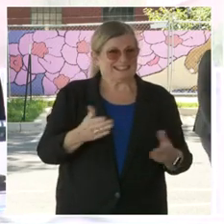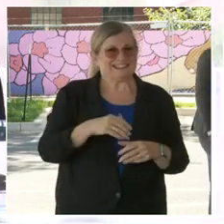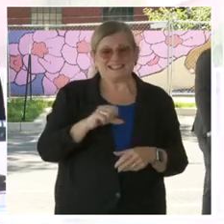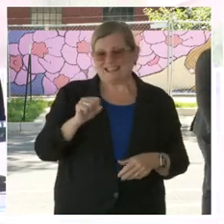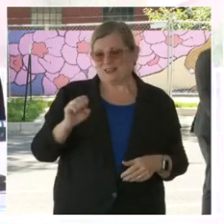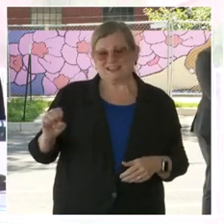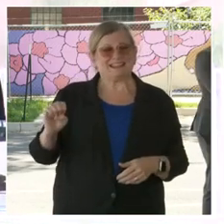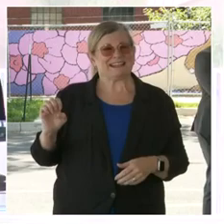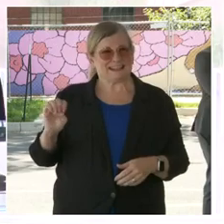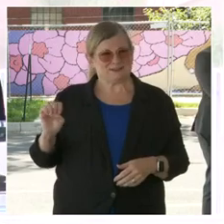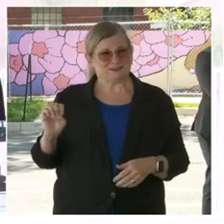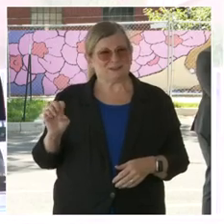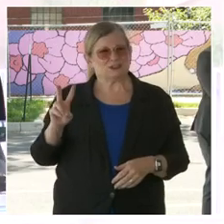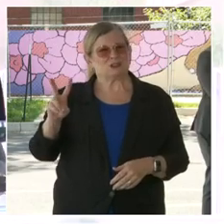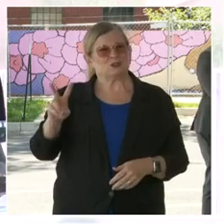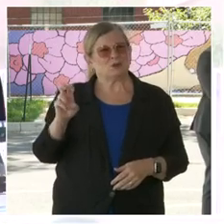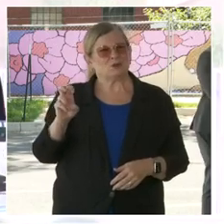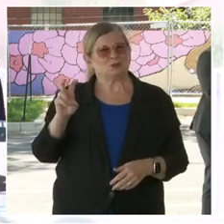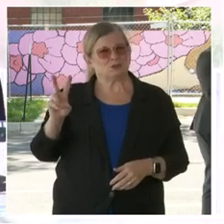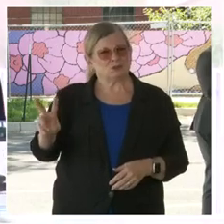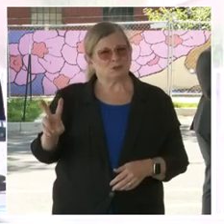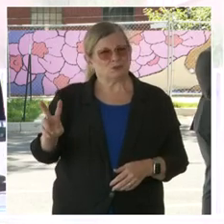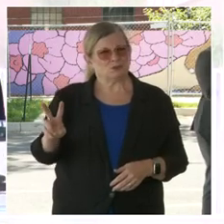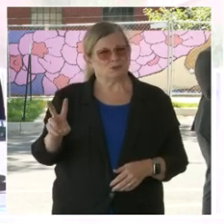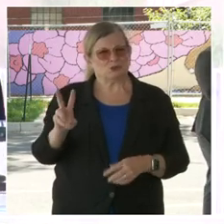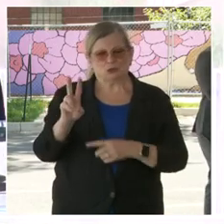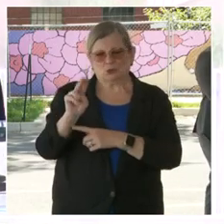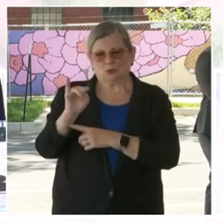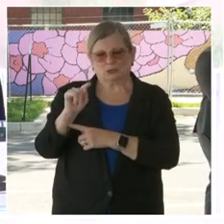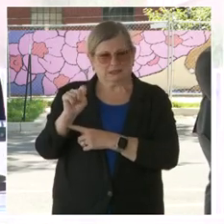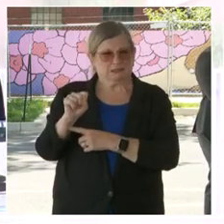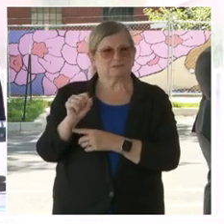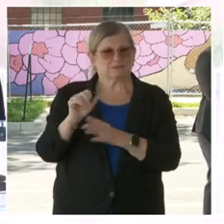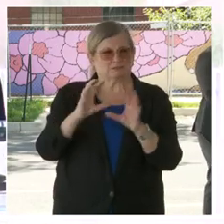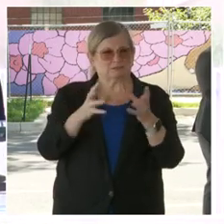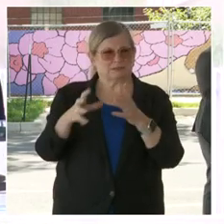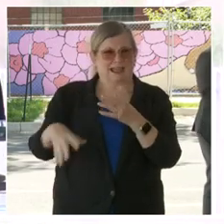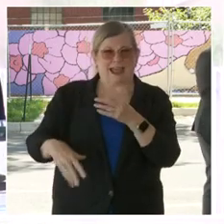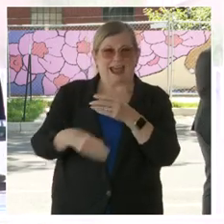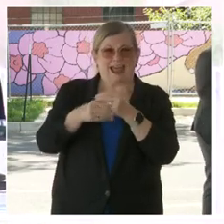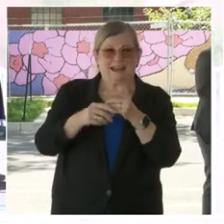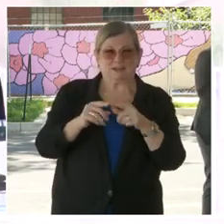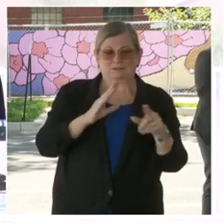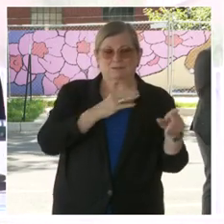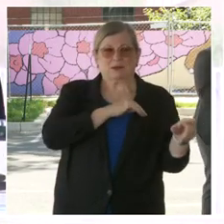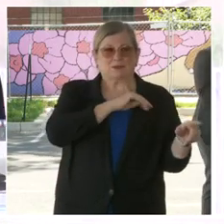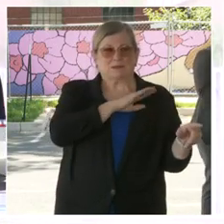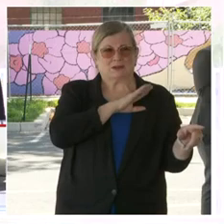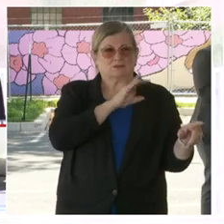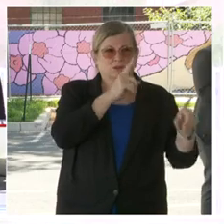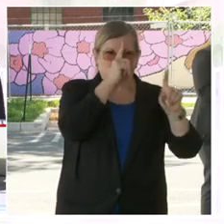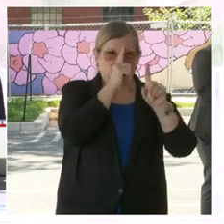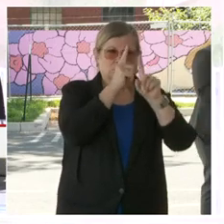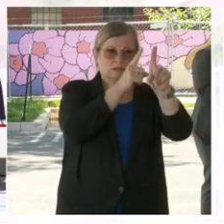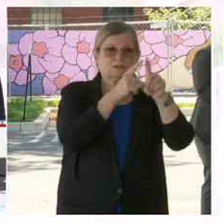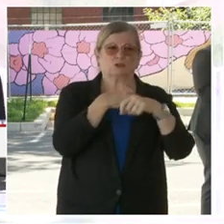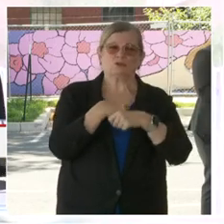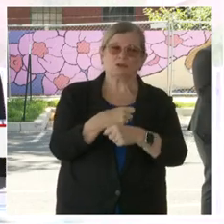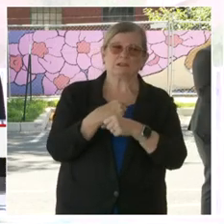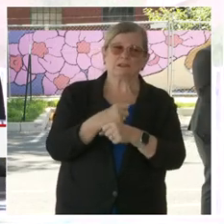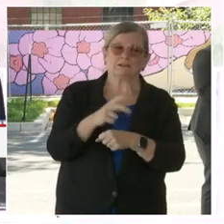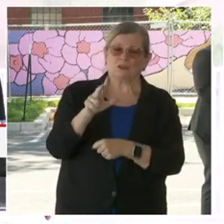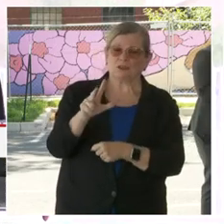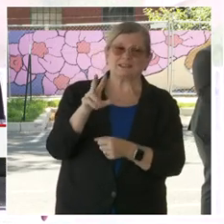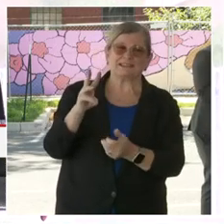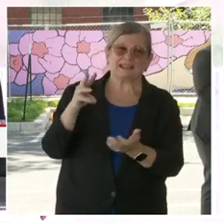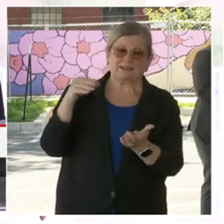202 units of affordable housing, adding to the mayor's goal to create 36,000 units by 2025.